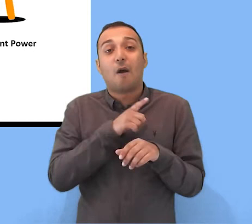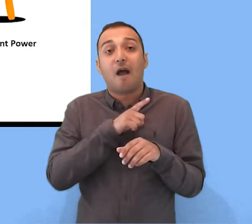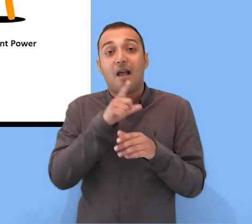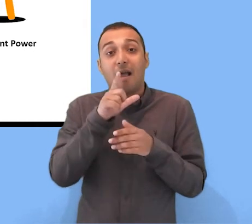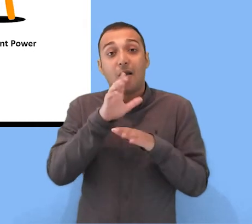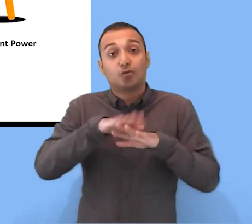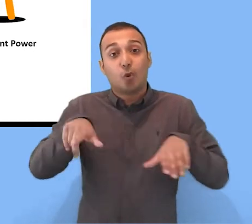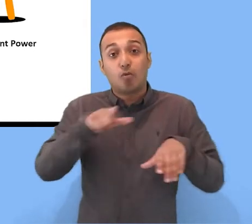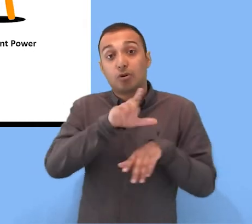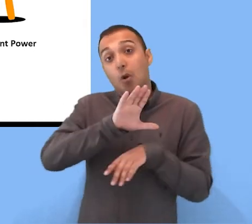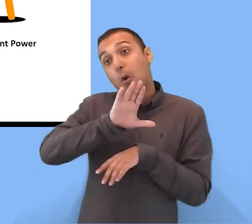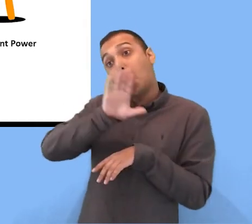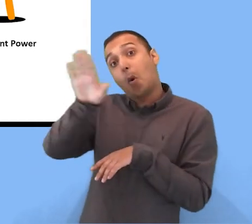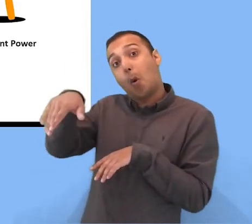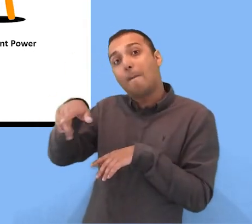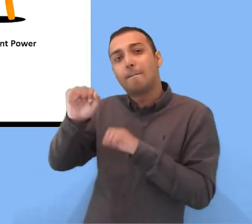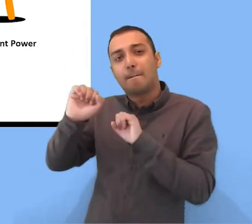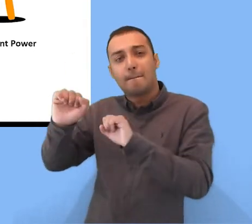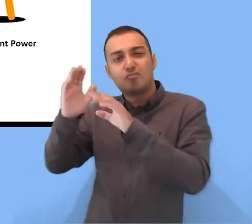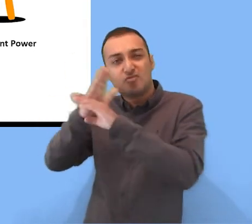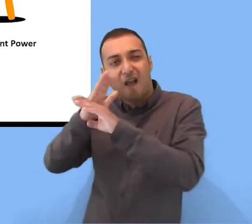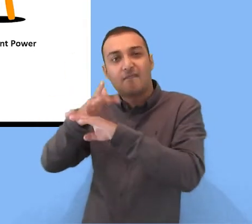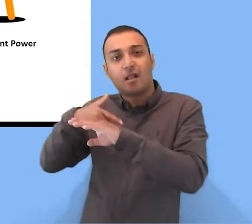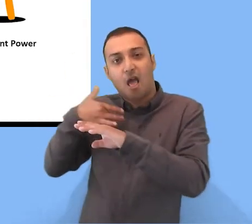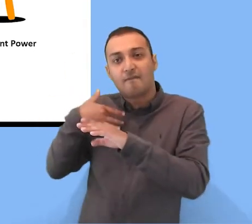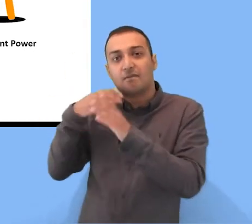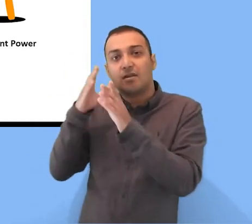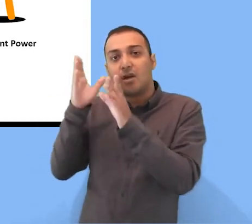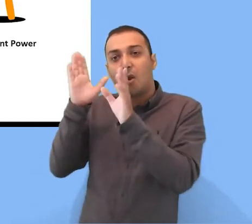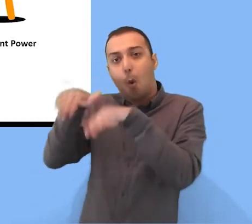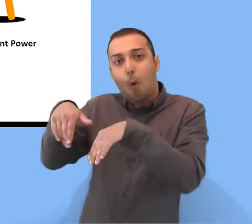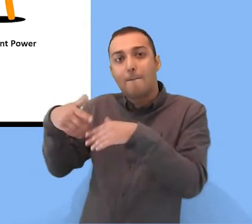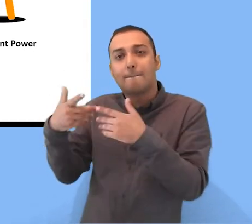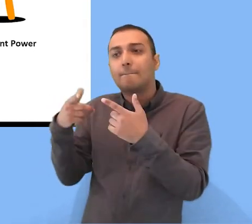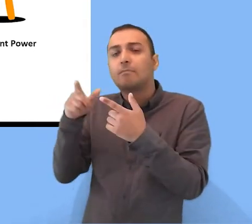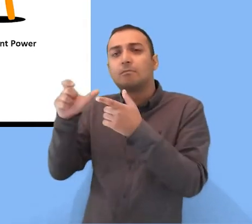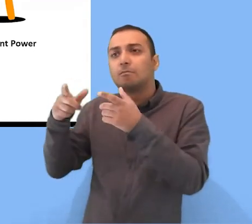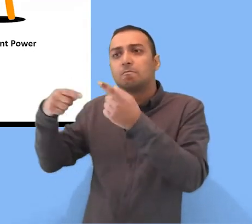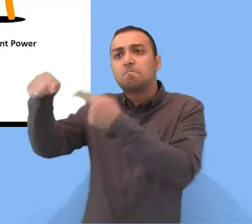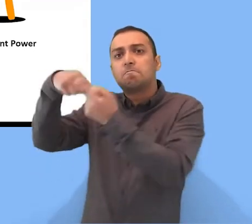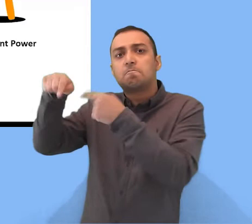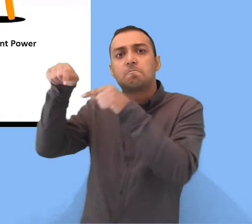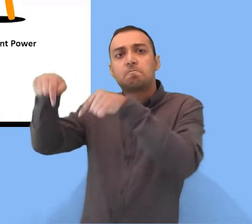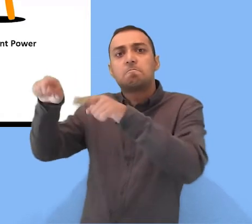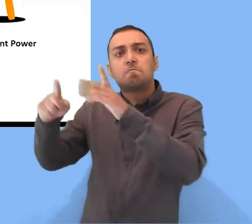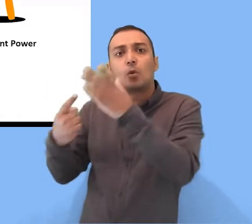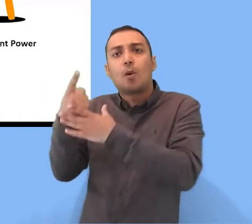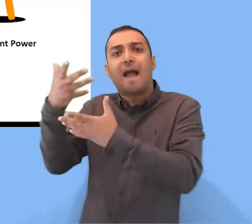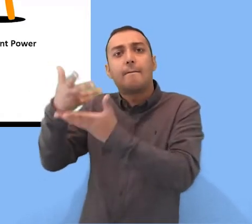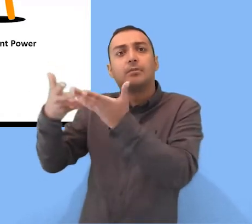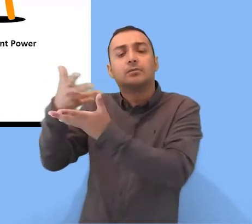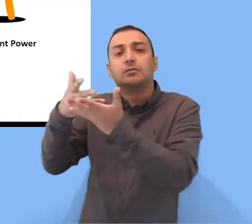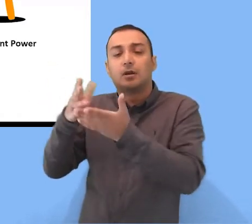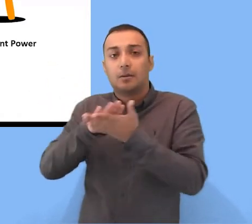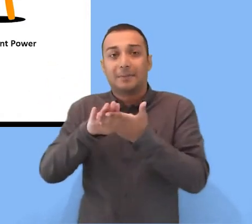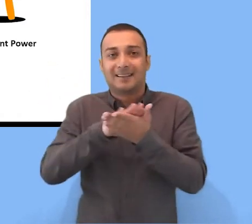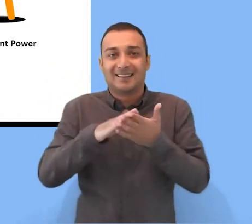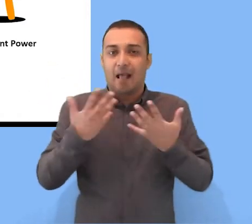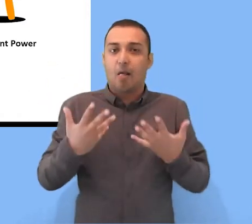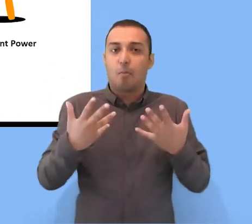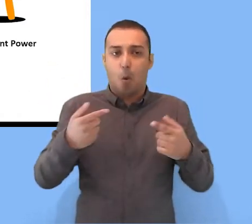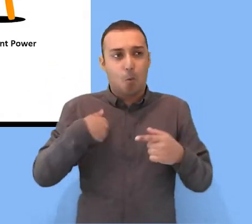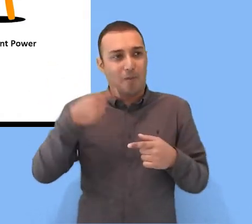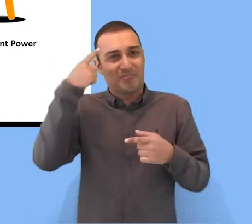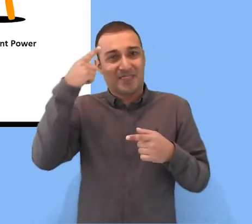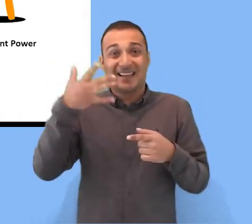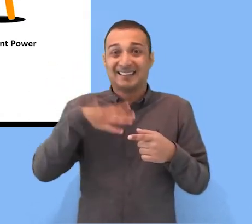closed doors, what we call parental engagement in learning. And we need to shift the focus away from how do we get the parents into the school or involved with the school, and how do we